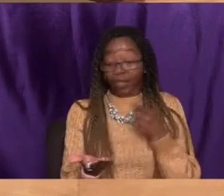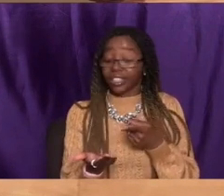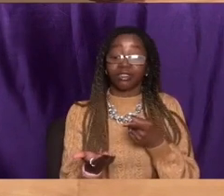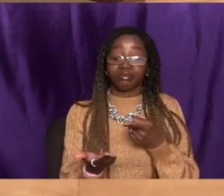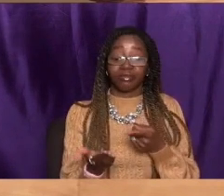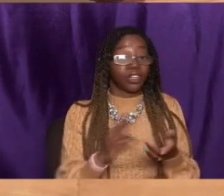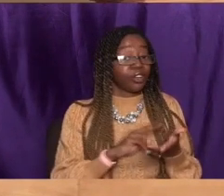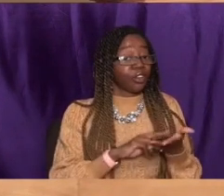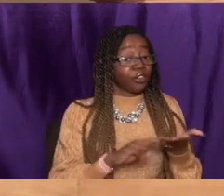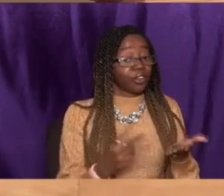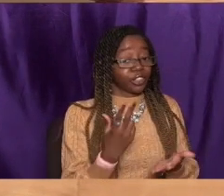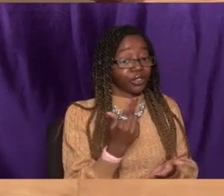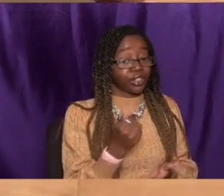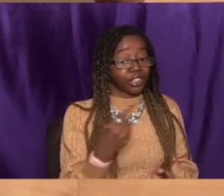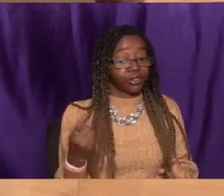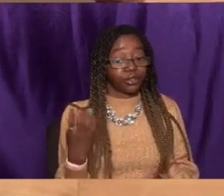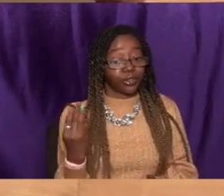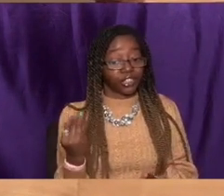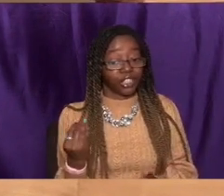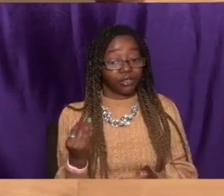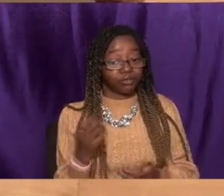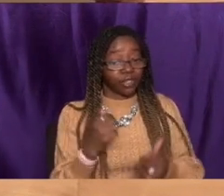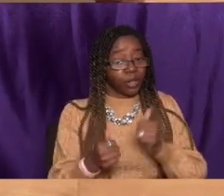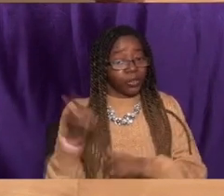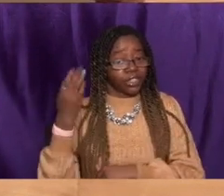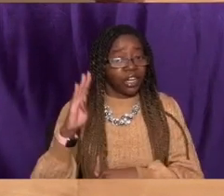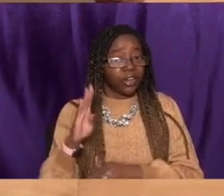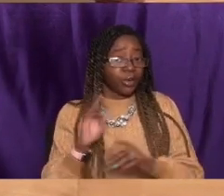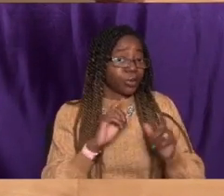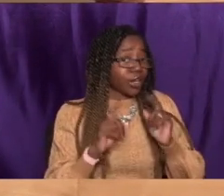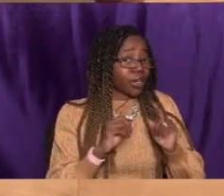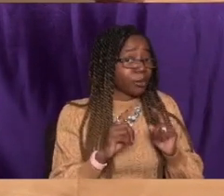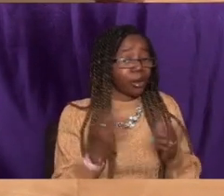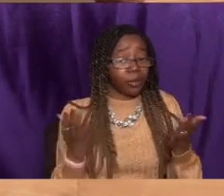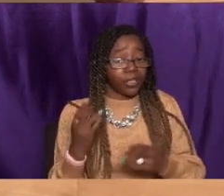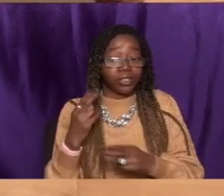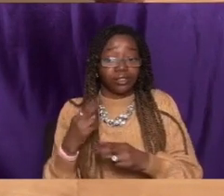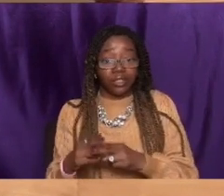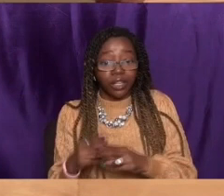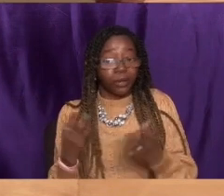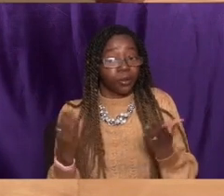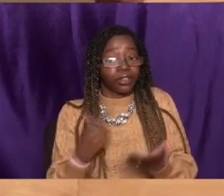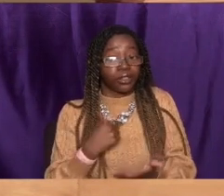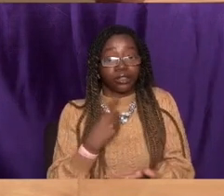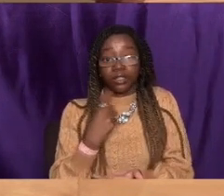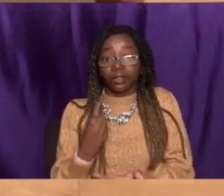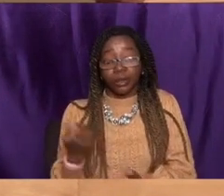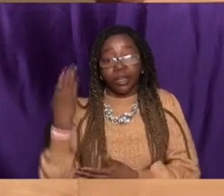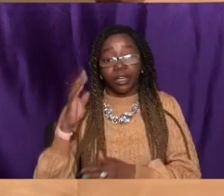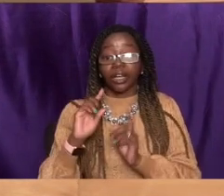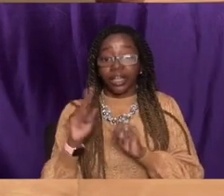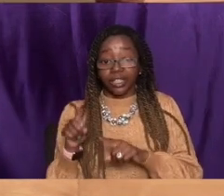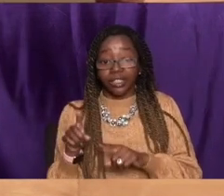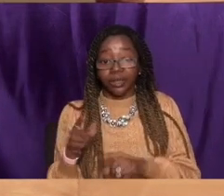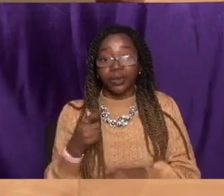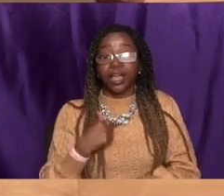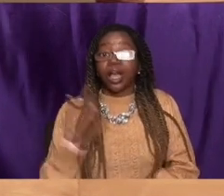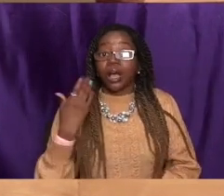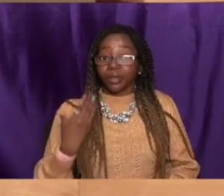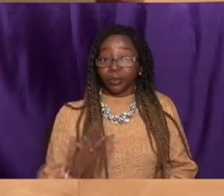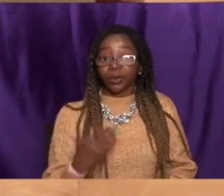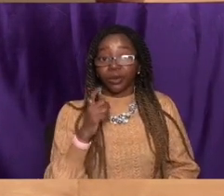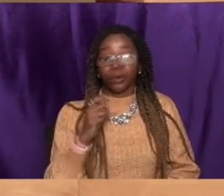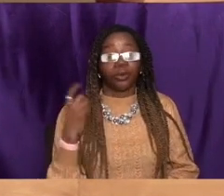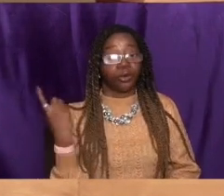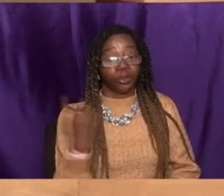It's right there. Verse 13, 14. They will ask, which God are you talking about? What's his name? What should I tell them? God replied, I'm the one who always